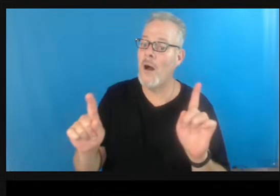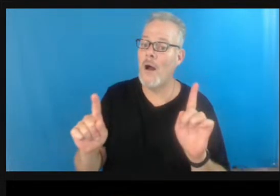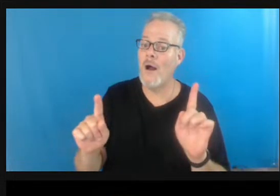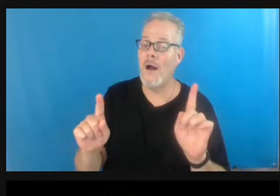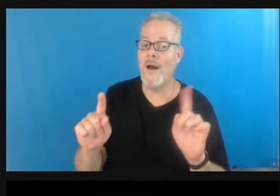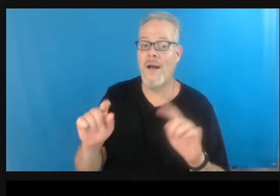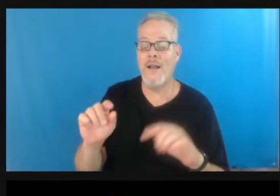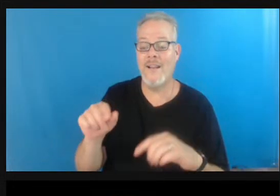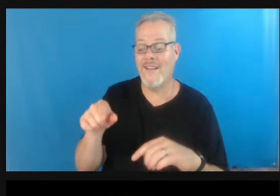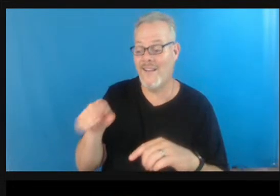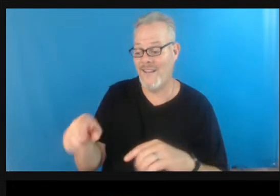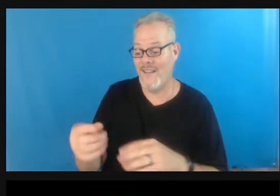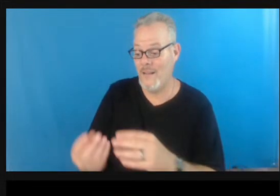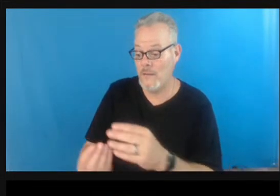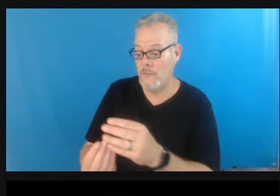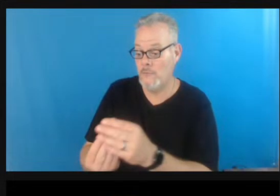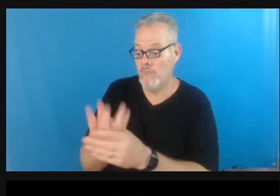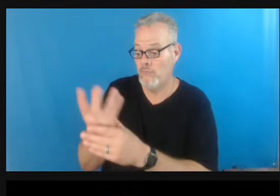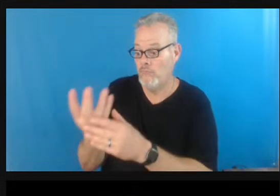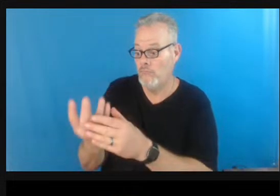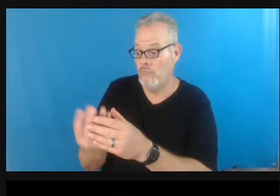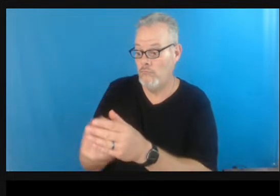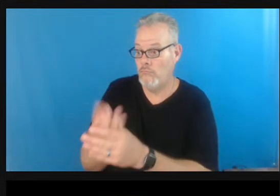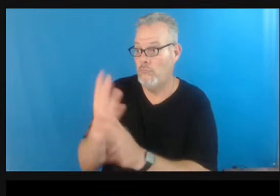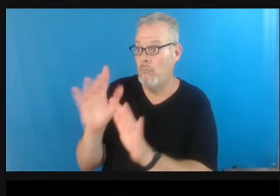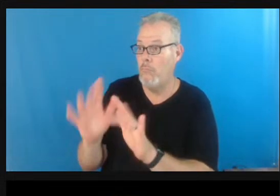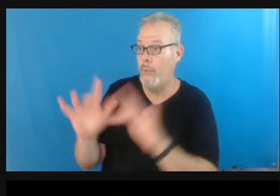flows themselves is greatly diminished.